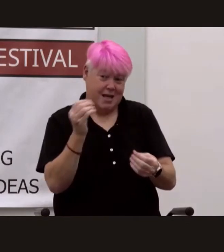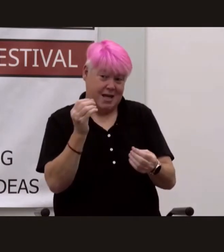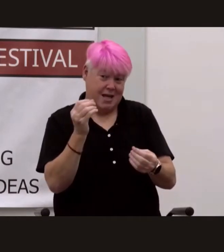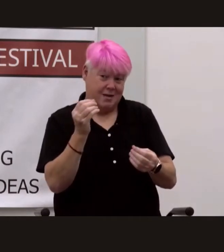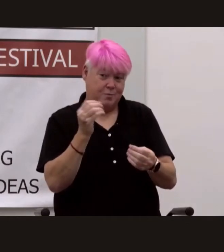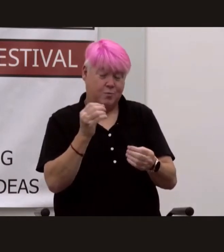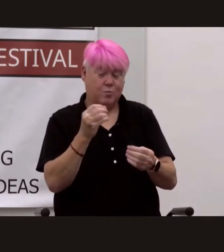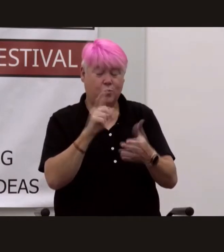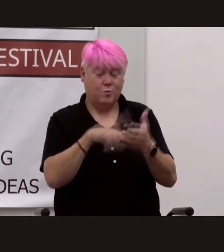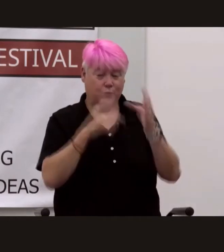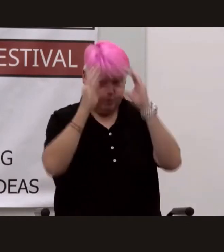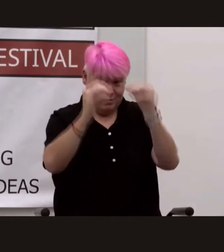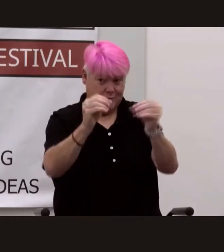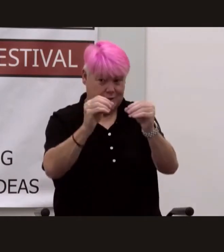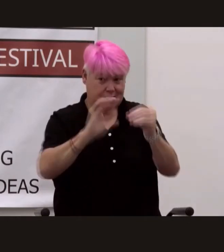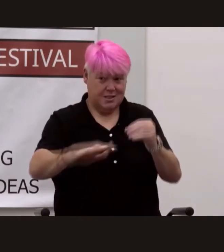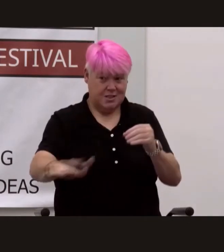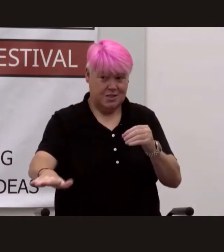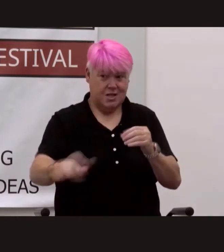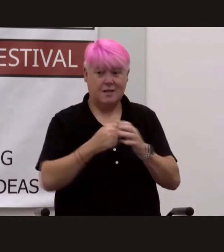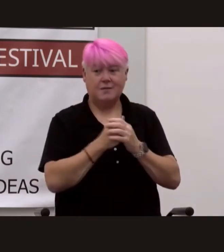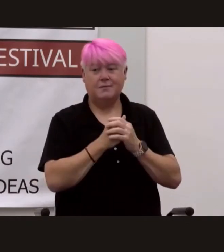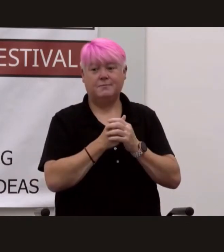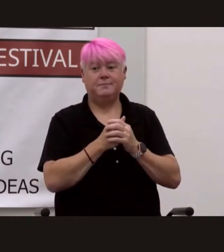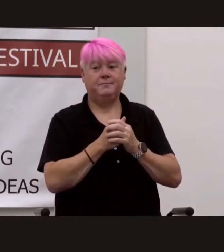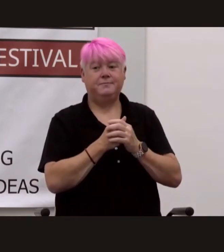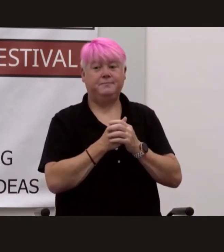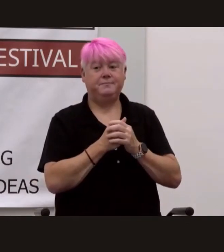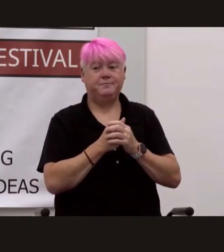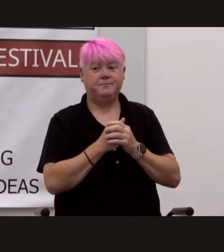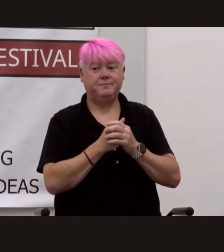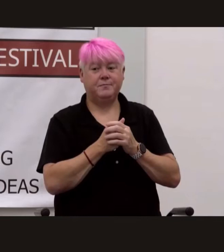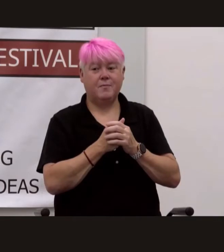child? And what